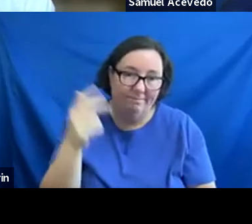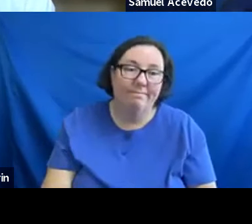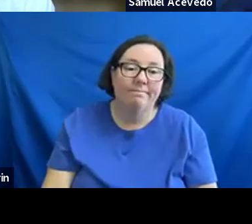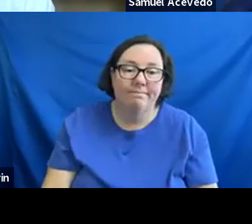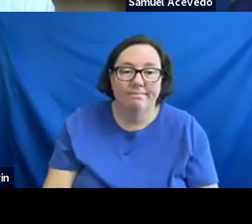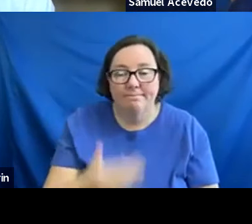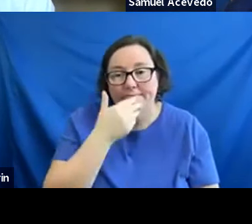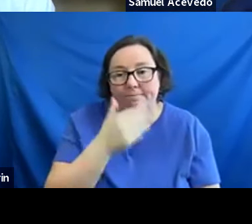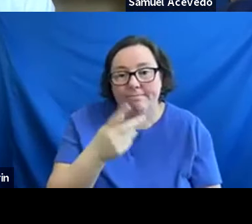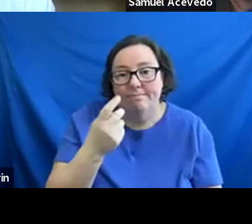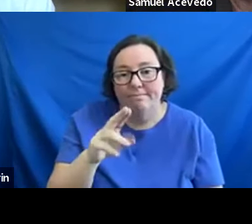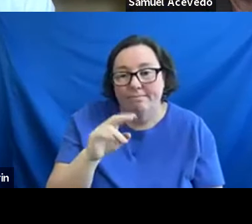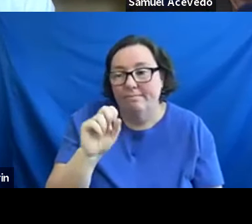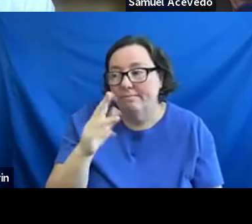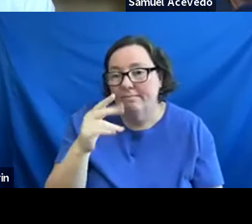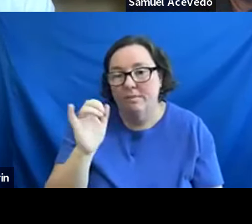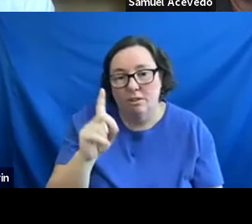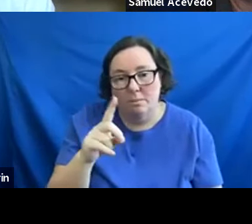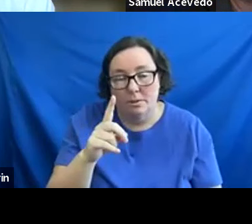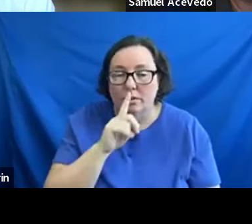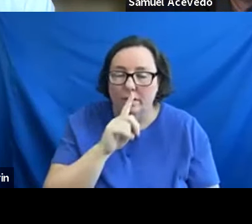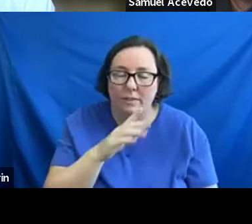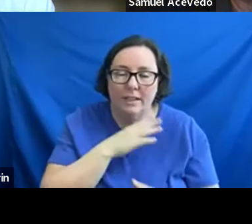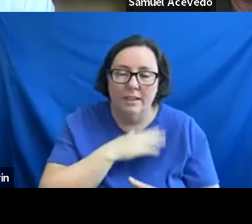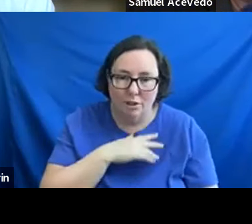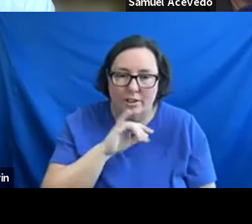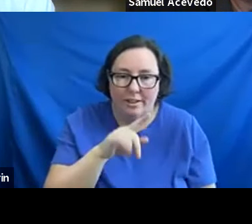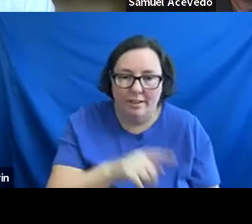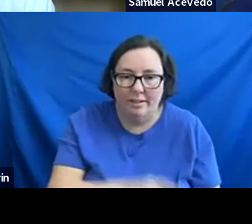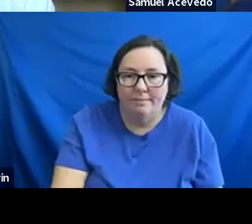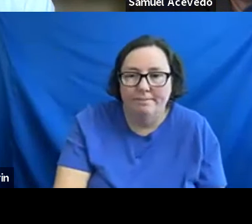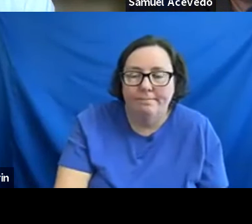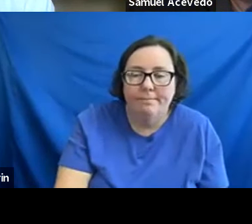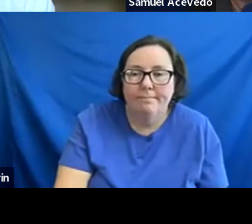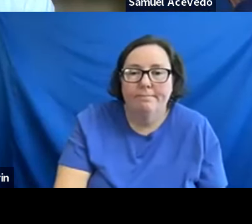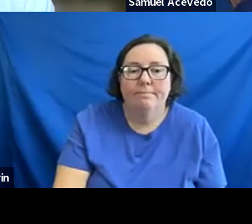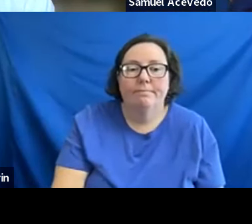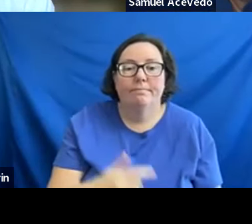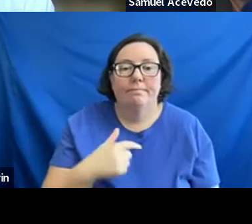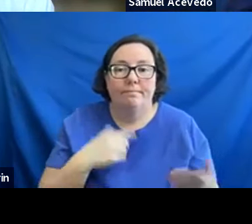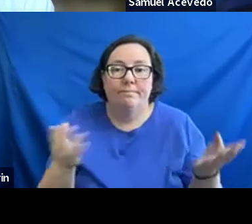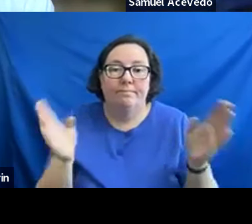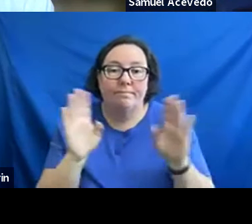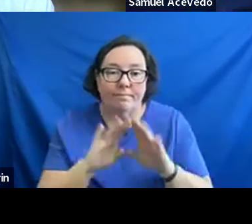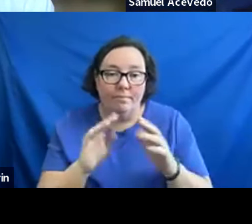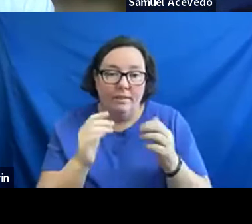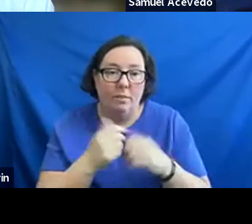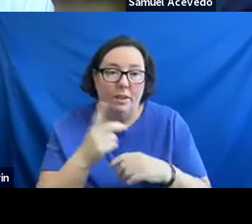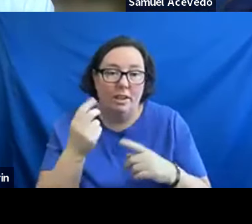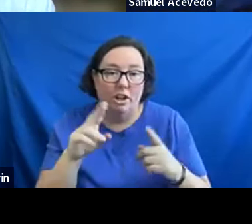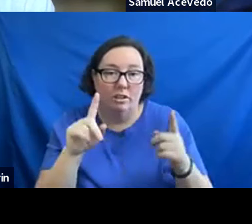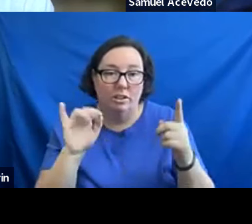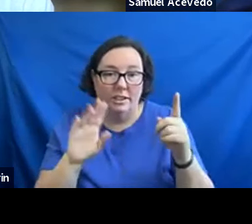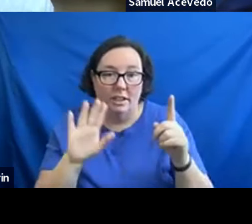Thank you, Dr. Shepherd. I greatly appreciate that. I'm going to close out with Dr. Tung and